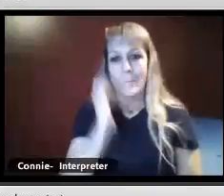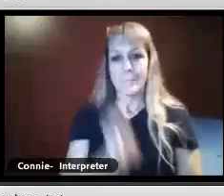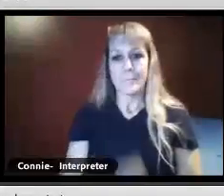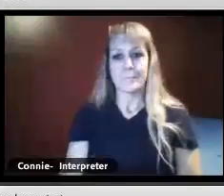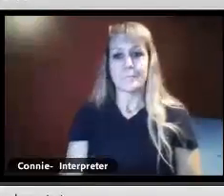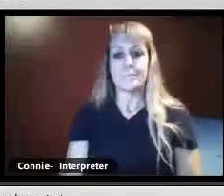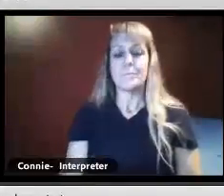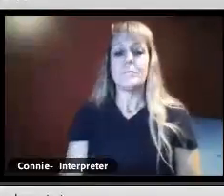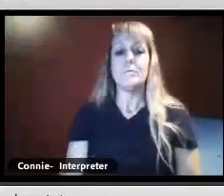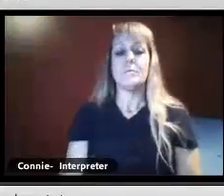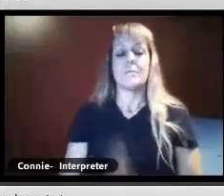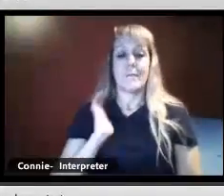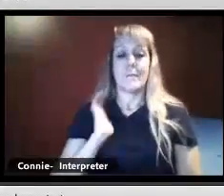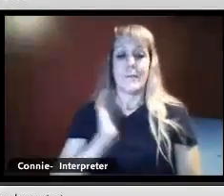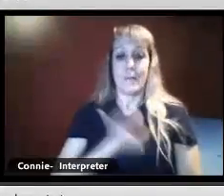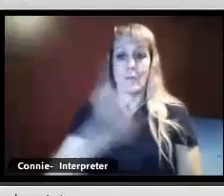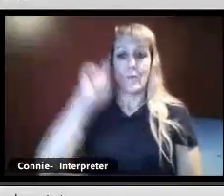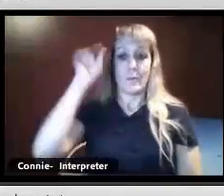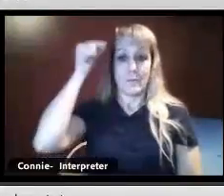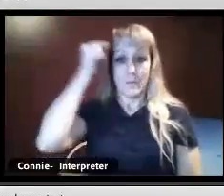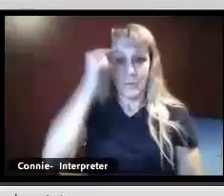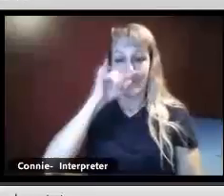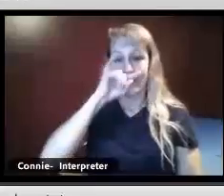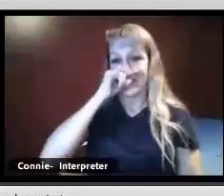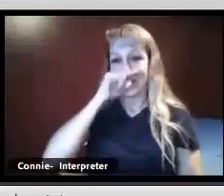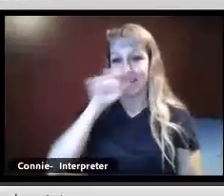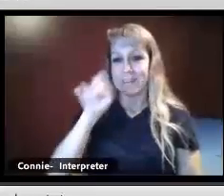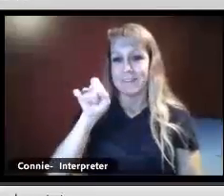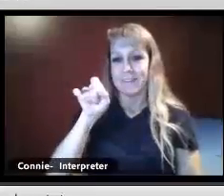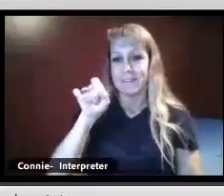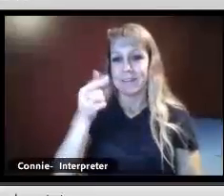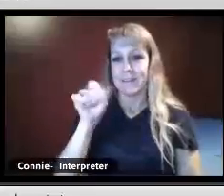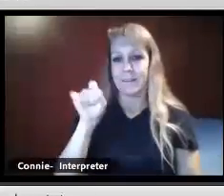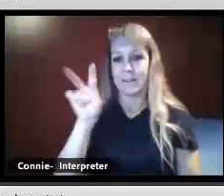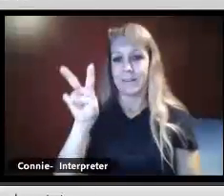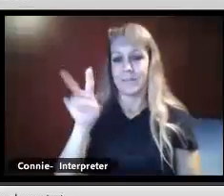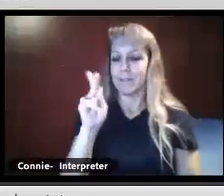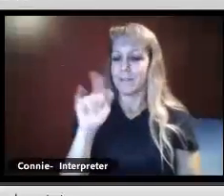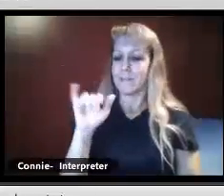Our very own government, kids.gov,